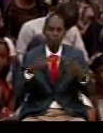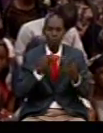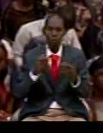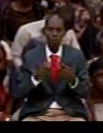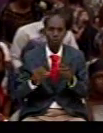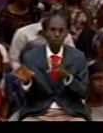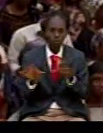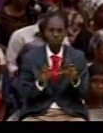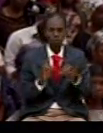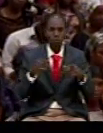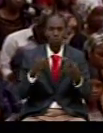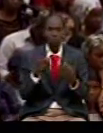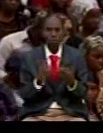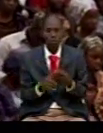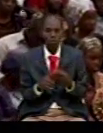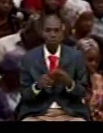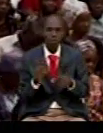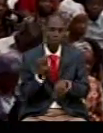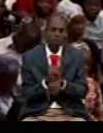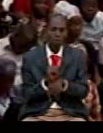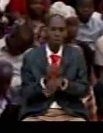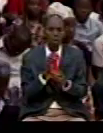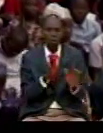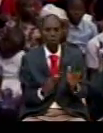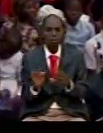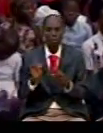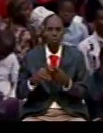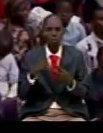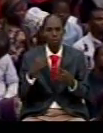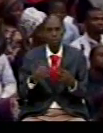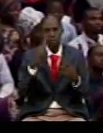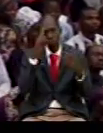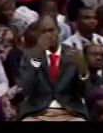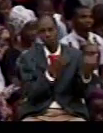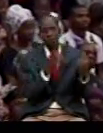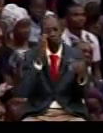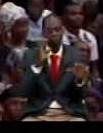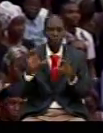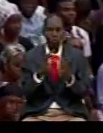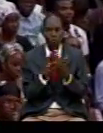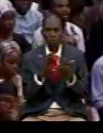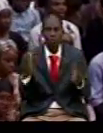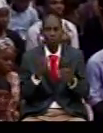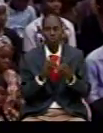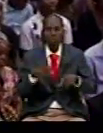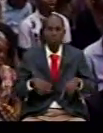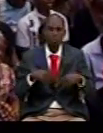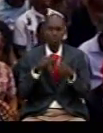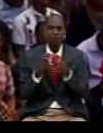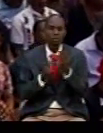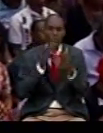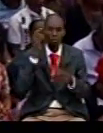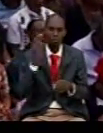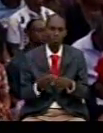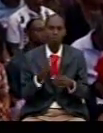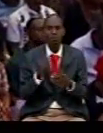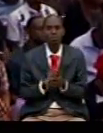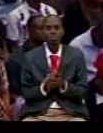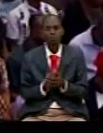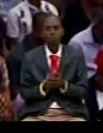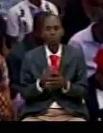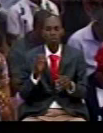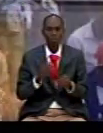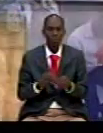do, going to act according to the faith, will do something in your life.